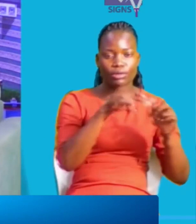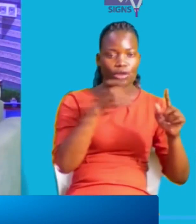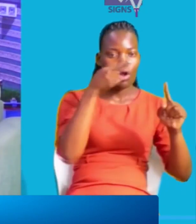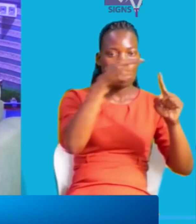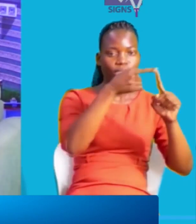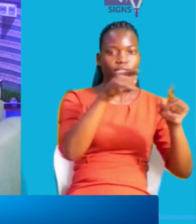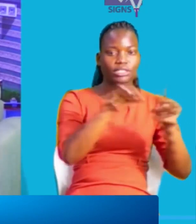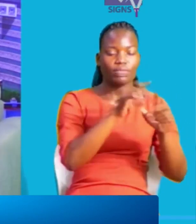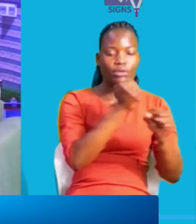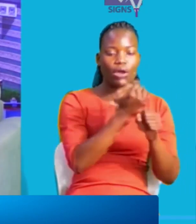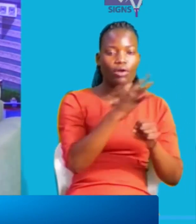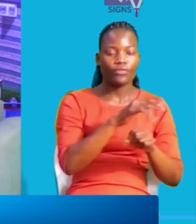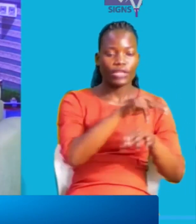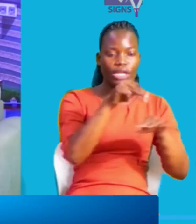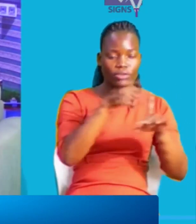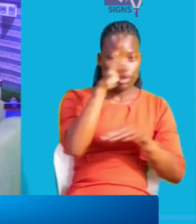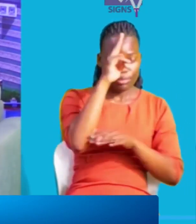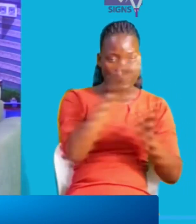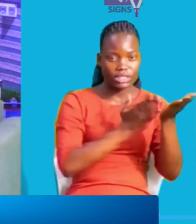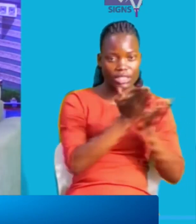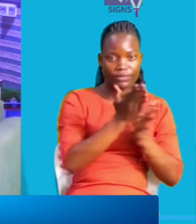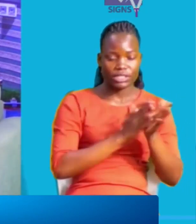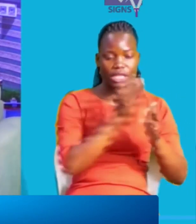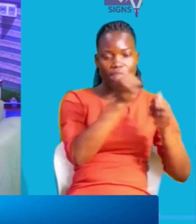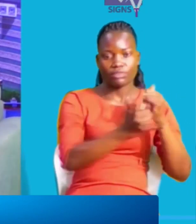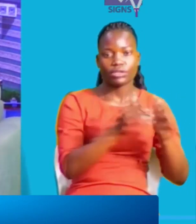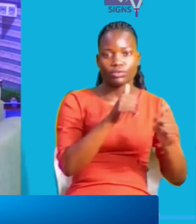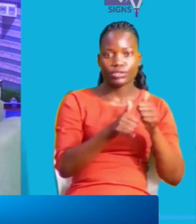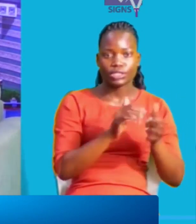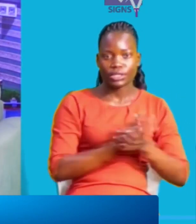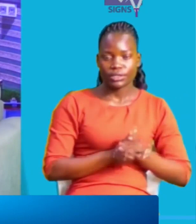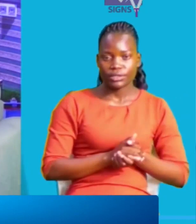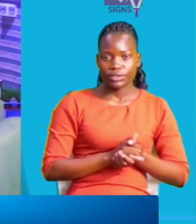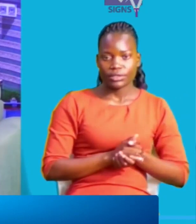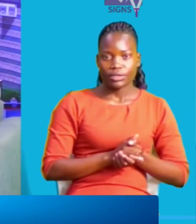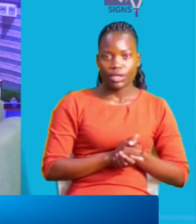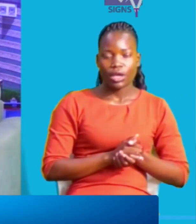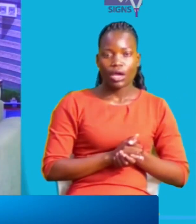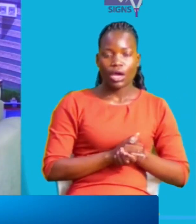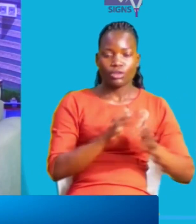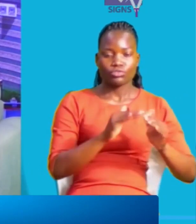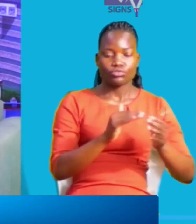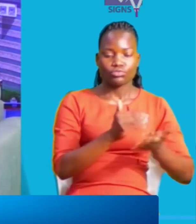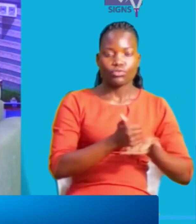function of the National Police Service. I'll go to just the last. It's not said that to foster and